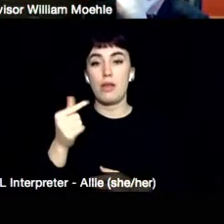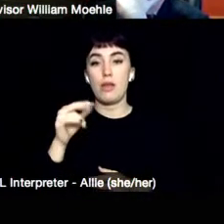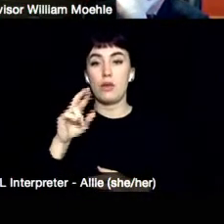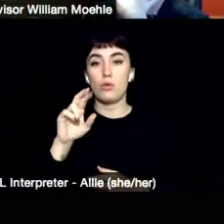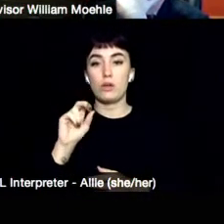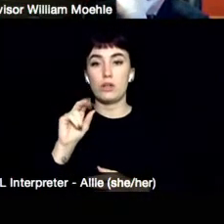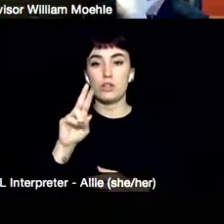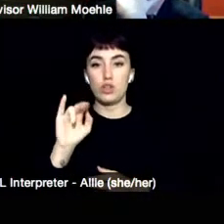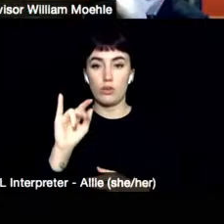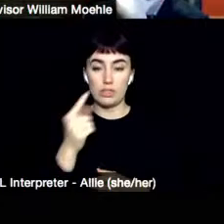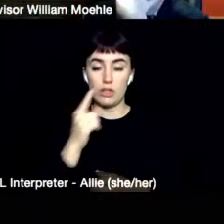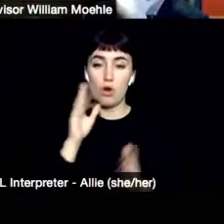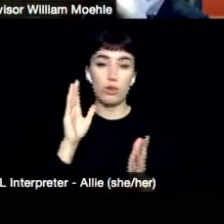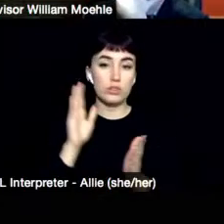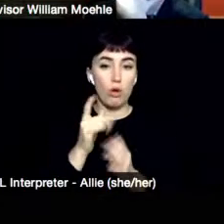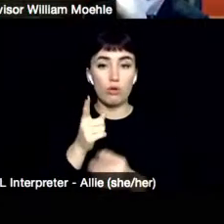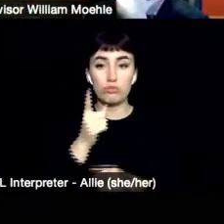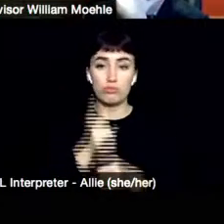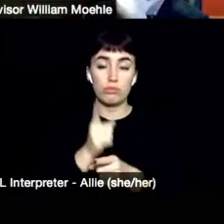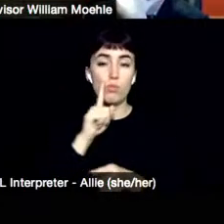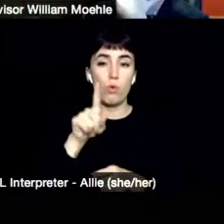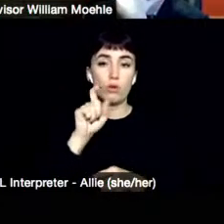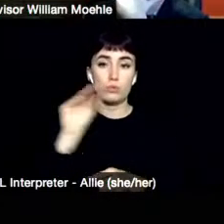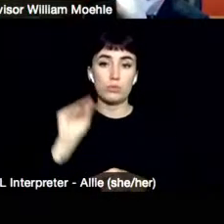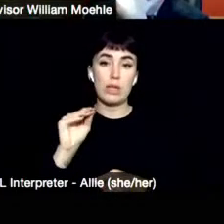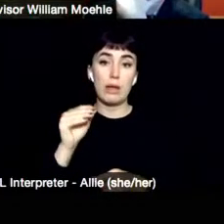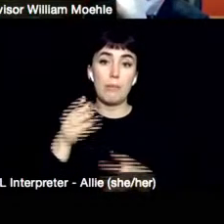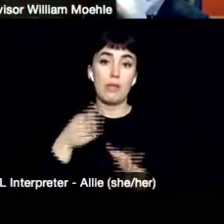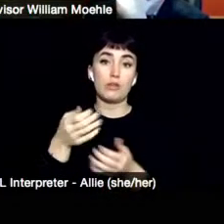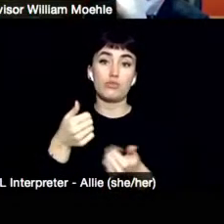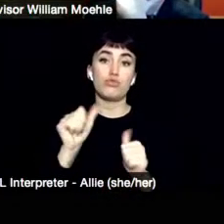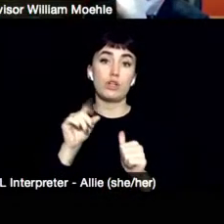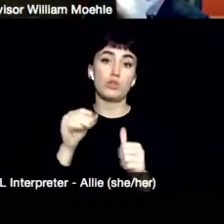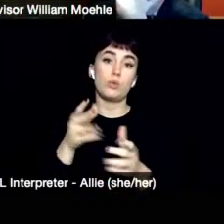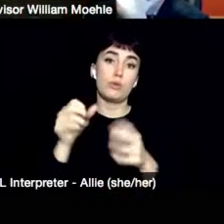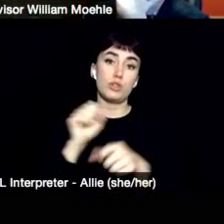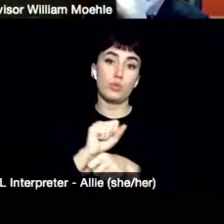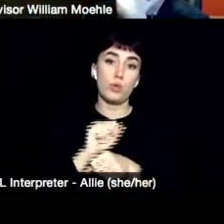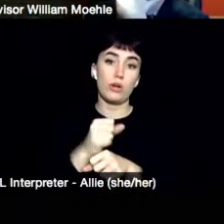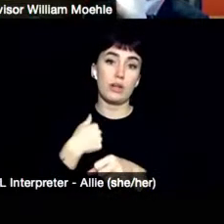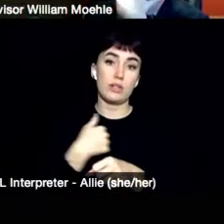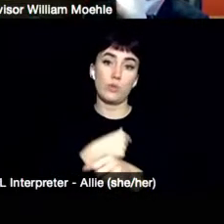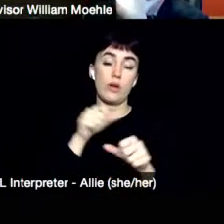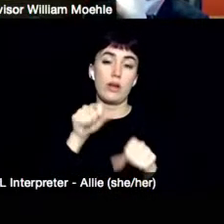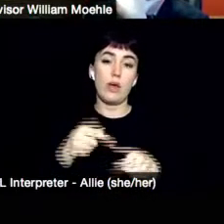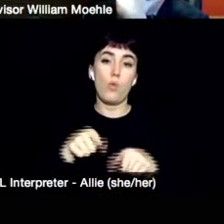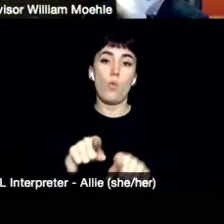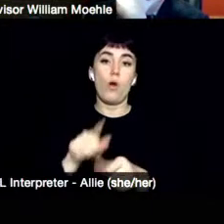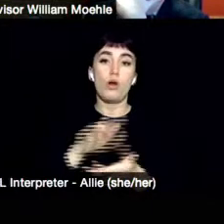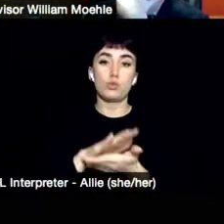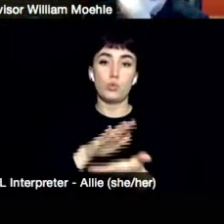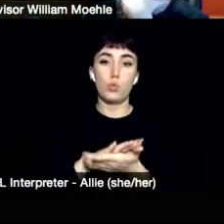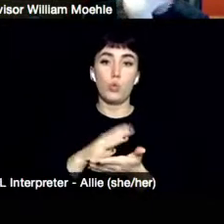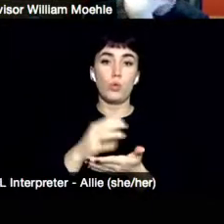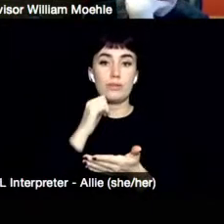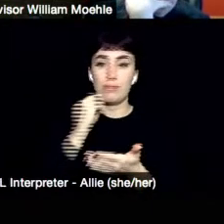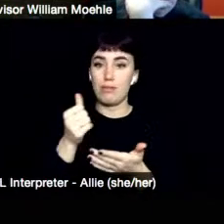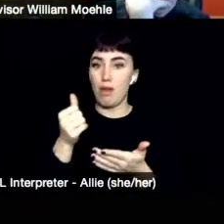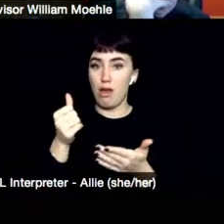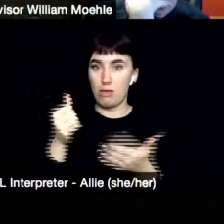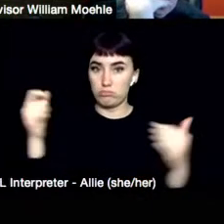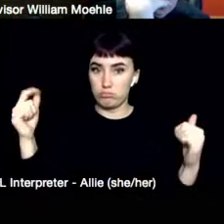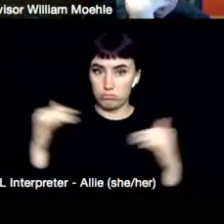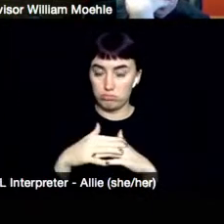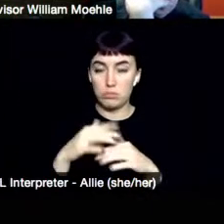you are right. We are 100% planning to try to do as much of this work as we can while school is out of session. It's just